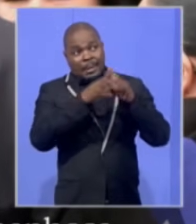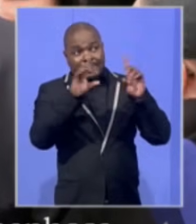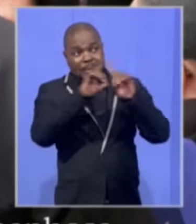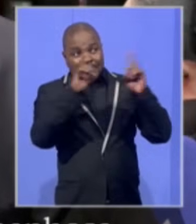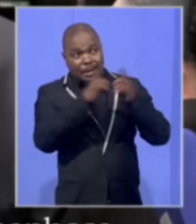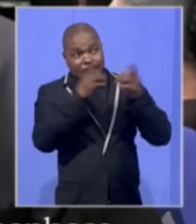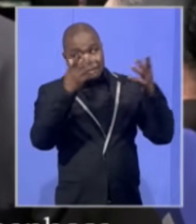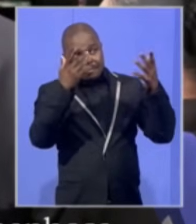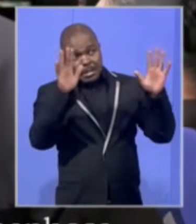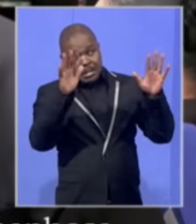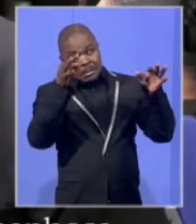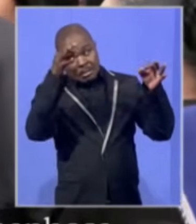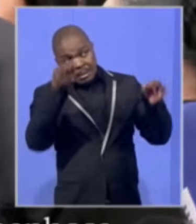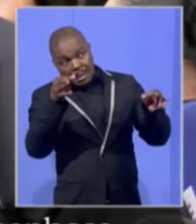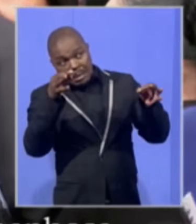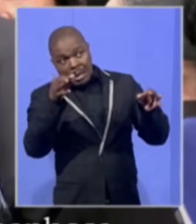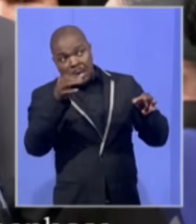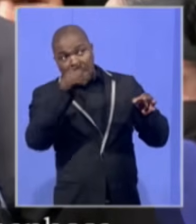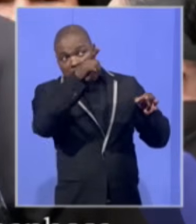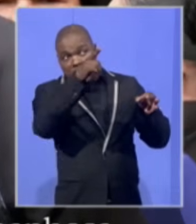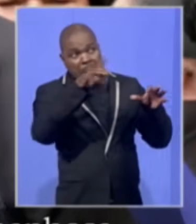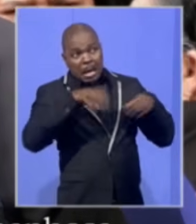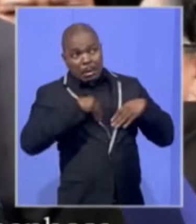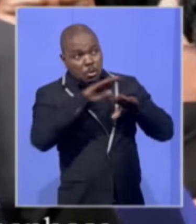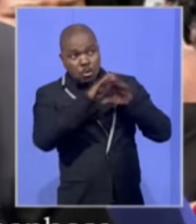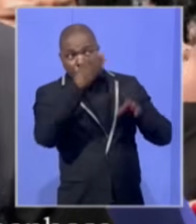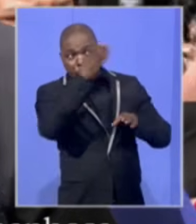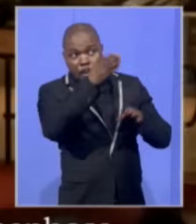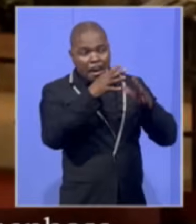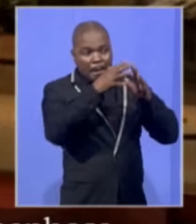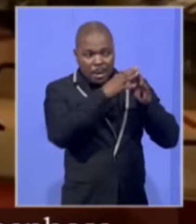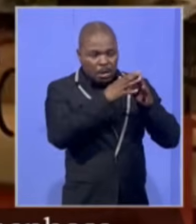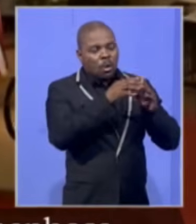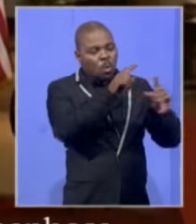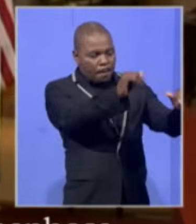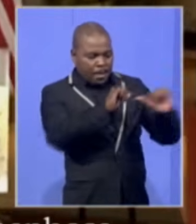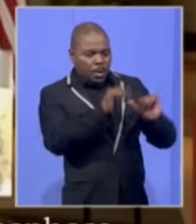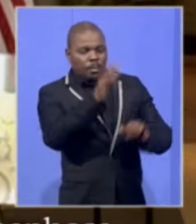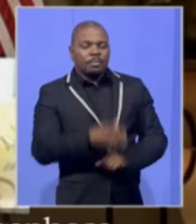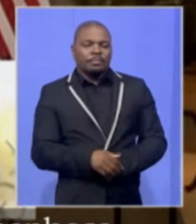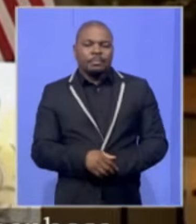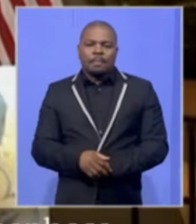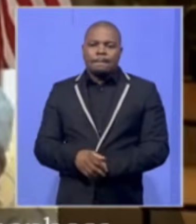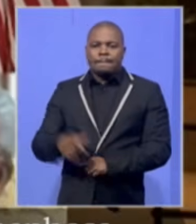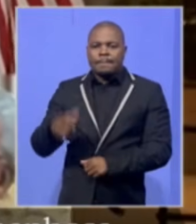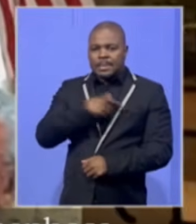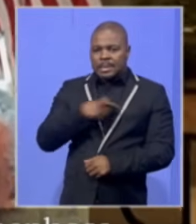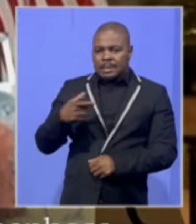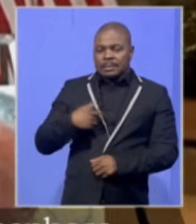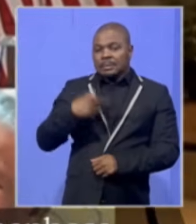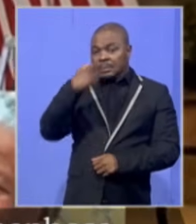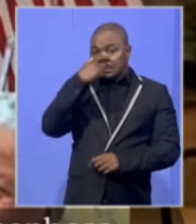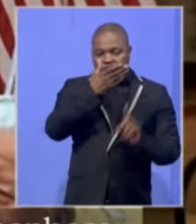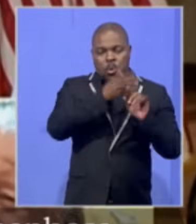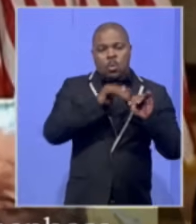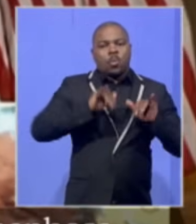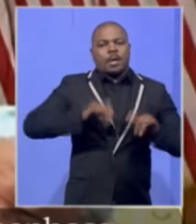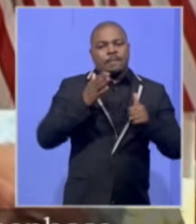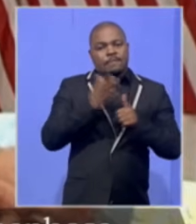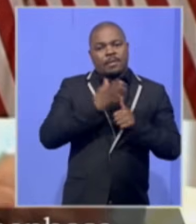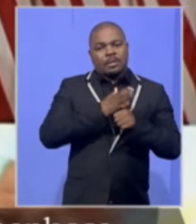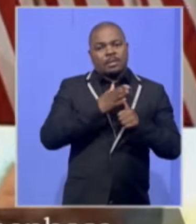ruled that he is no longer acceptable in the U.S. Mopresidente Cyril Ramaphosa go solofetse pegelo ka botlalo